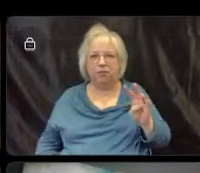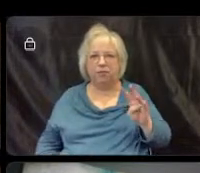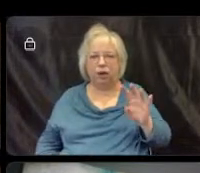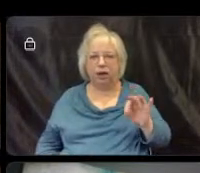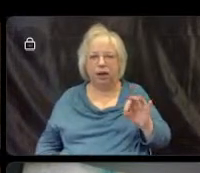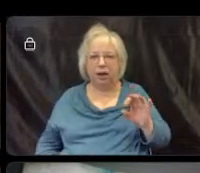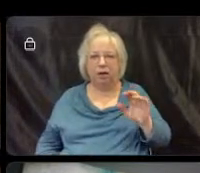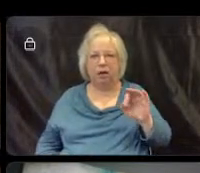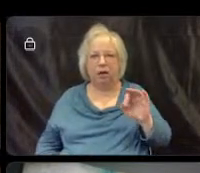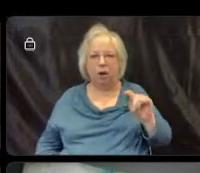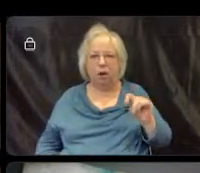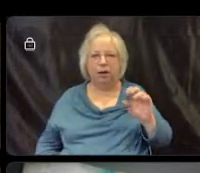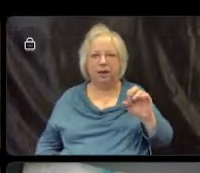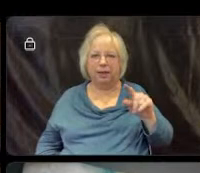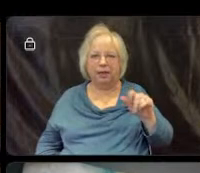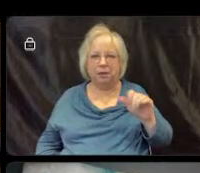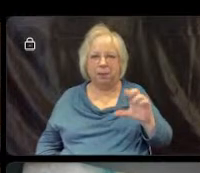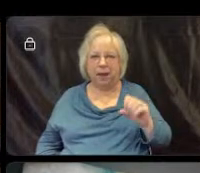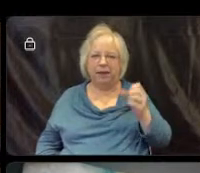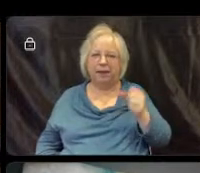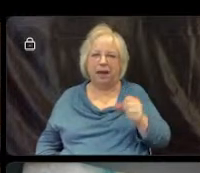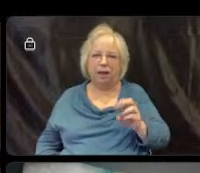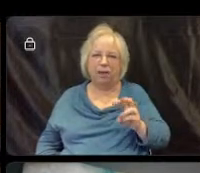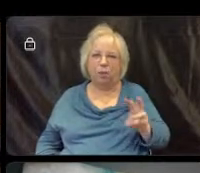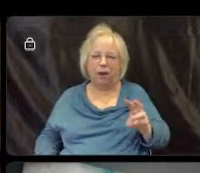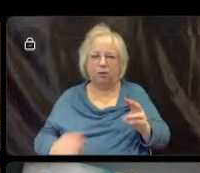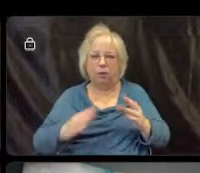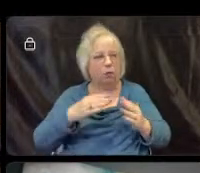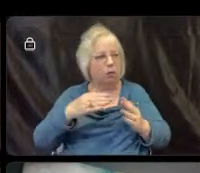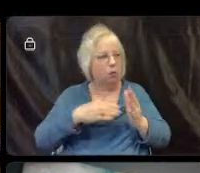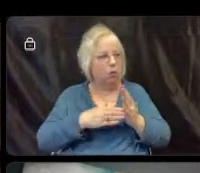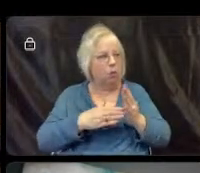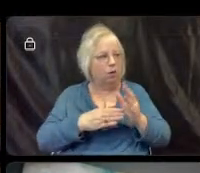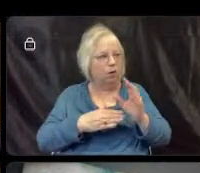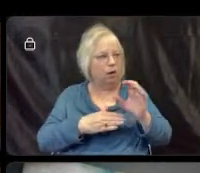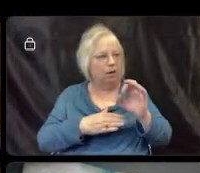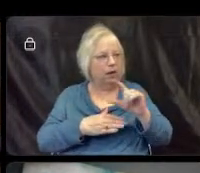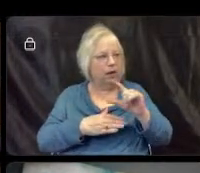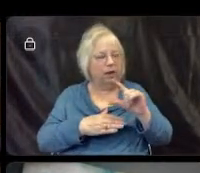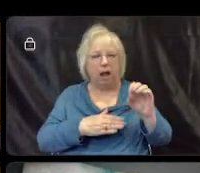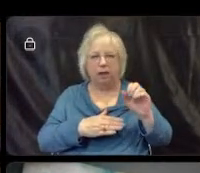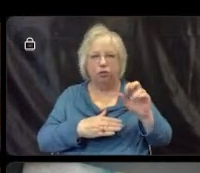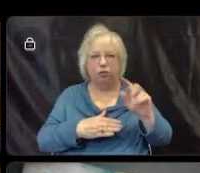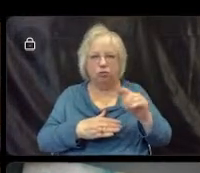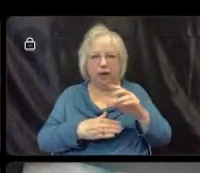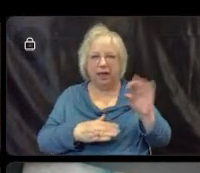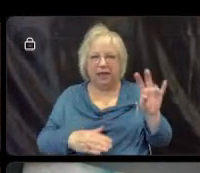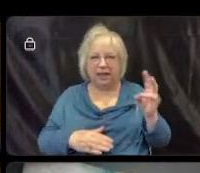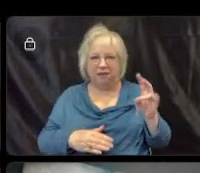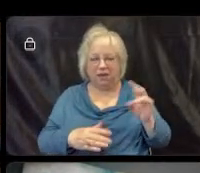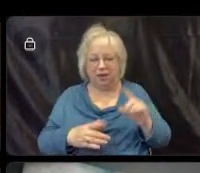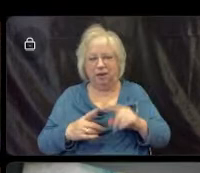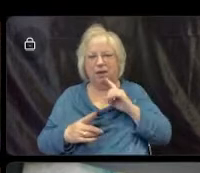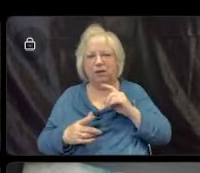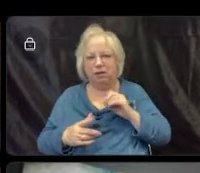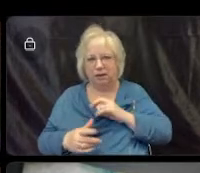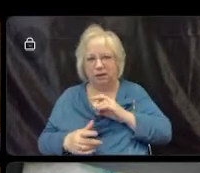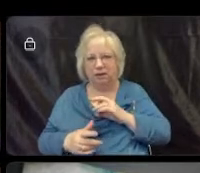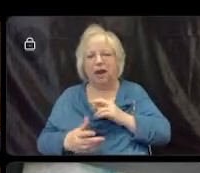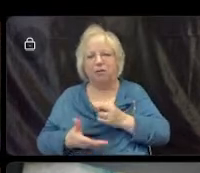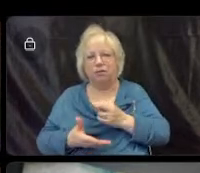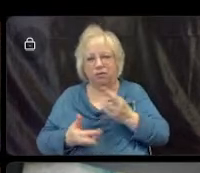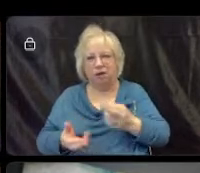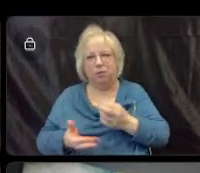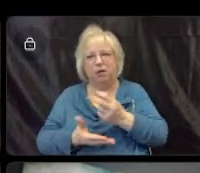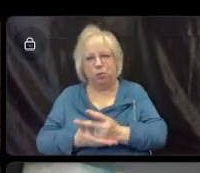Z9749, Art Space PCD, southwest corner of East 7th and College Streets. Staff recommends approval of the requested PCD zoning subject